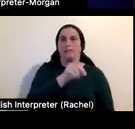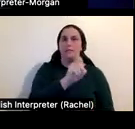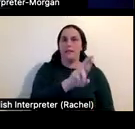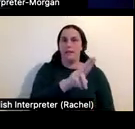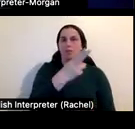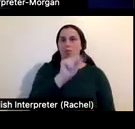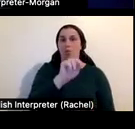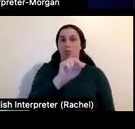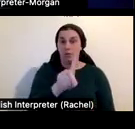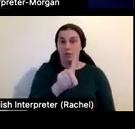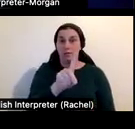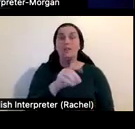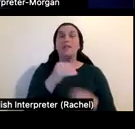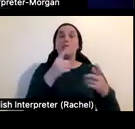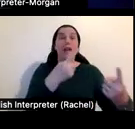and